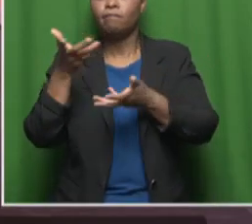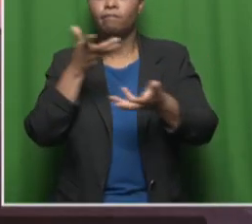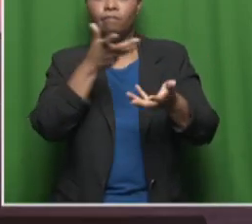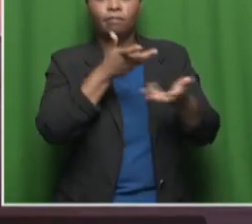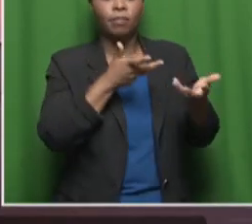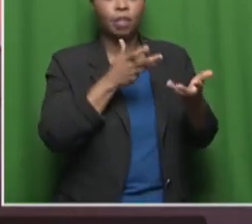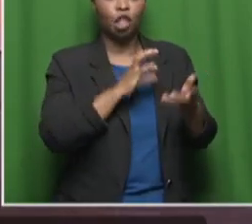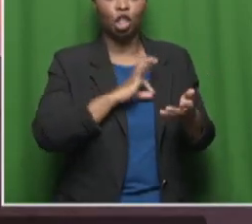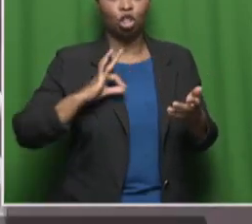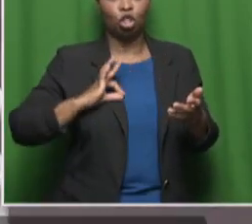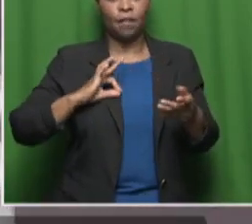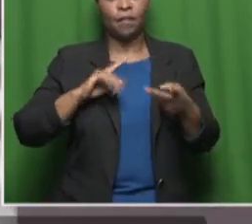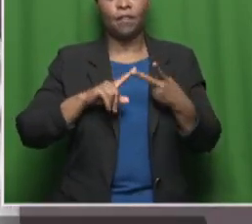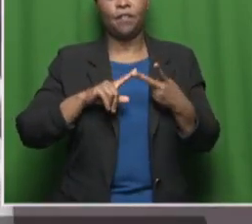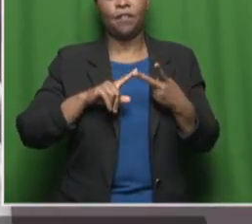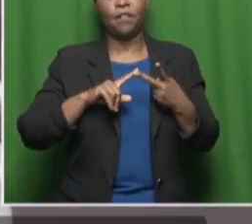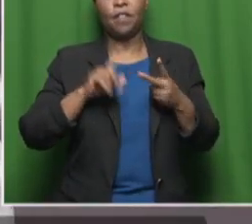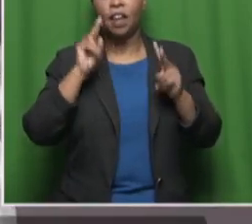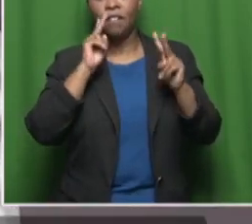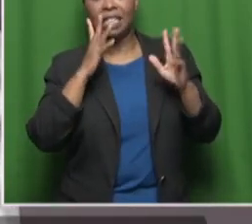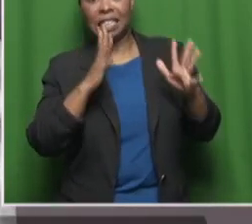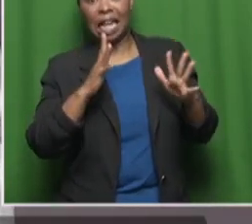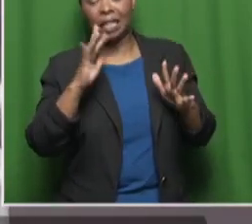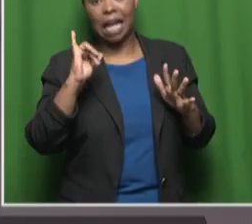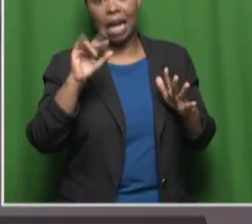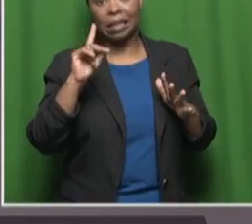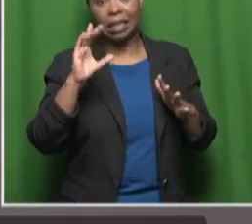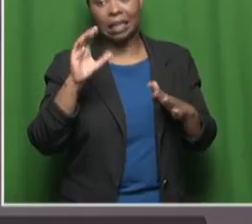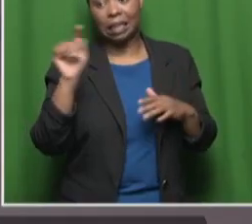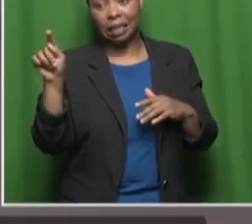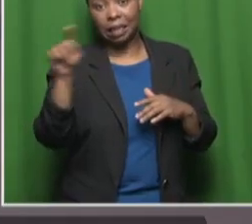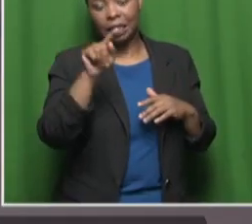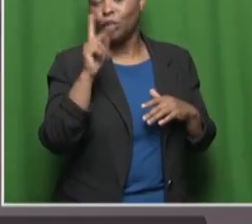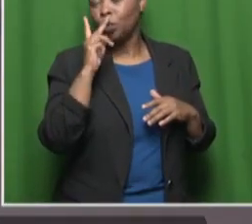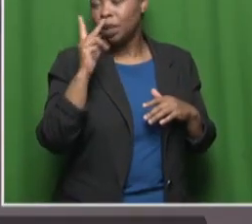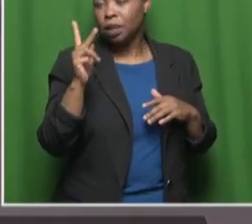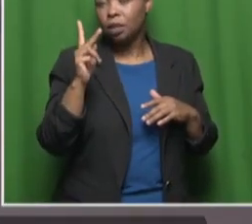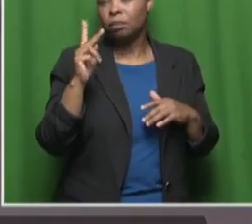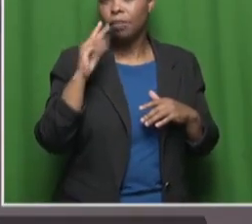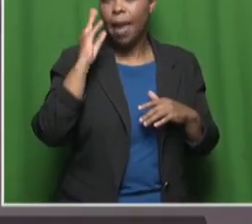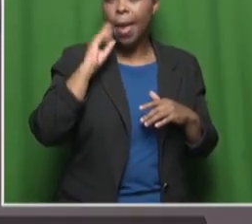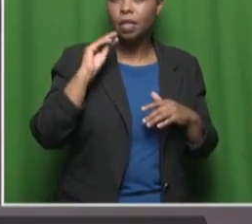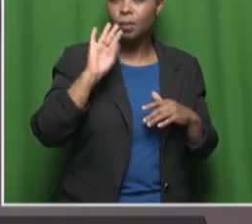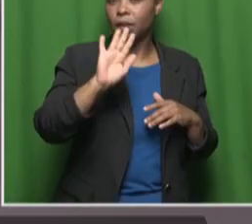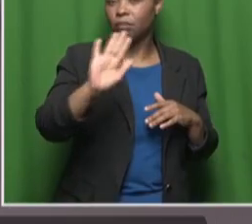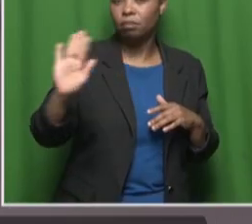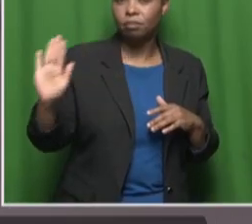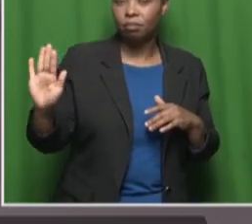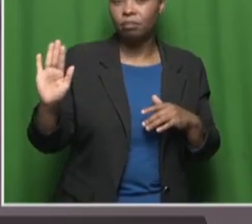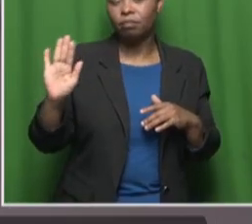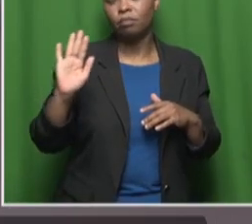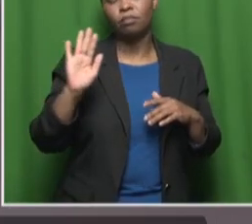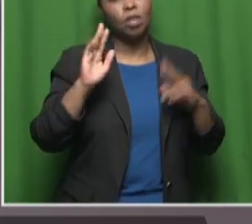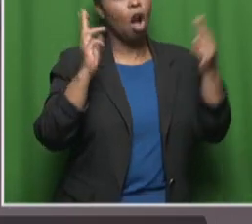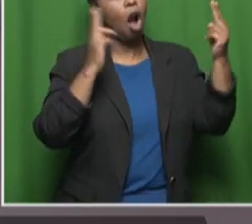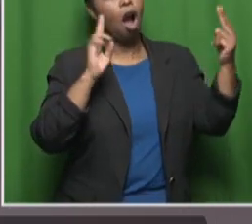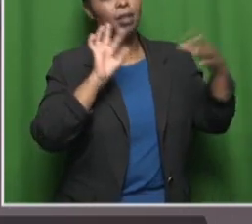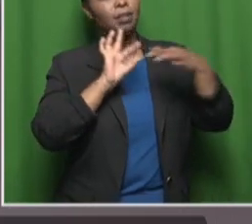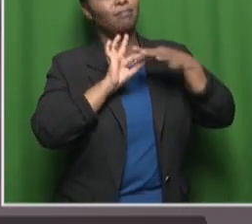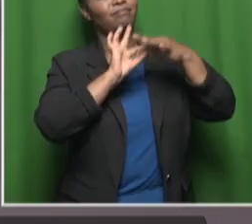the visitors at the IDC to see how they experience art and the way they engage with art. And